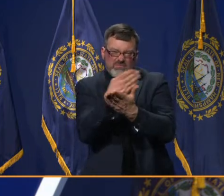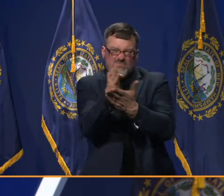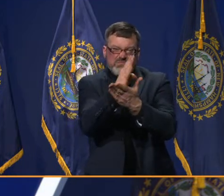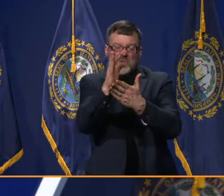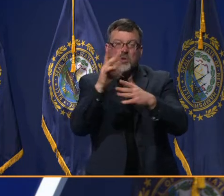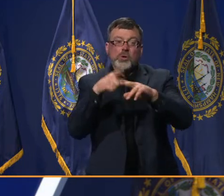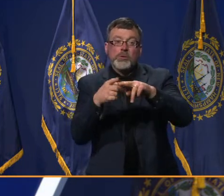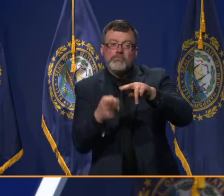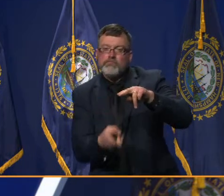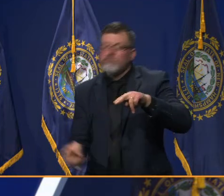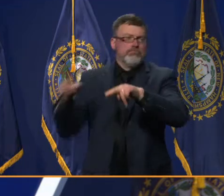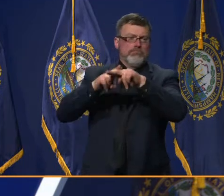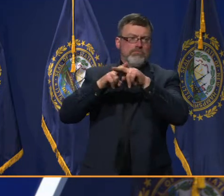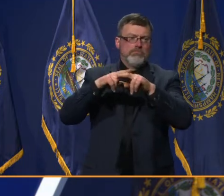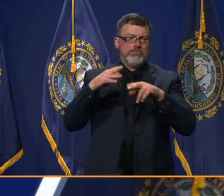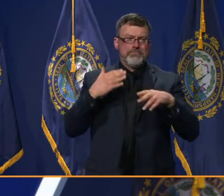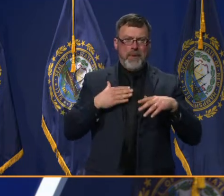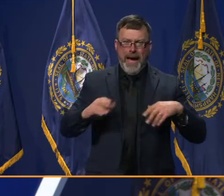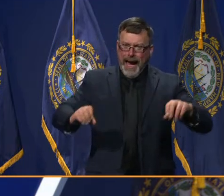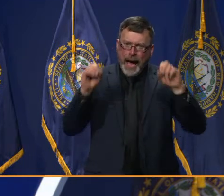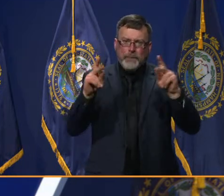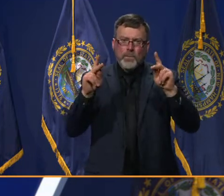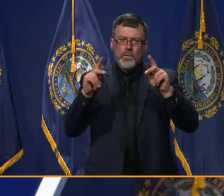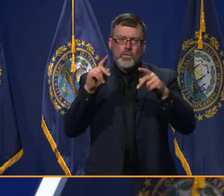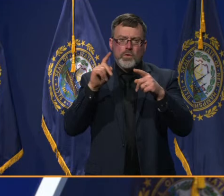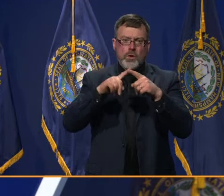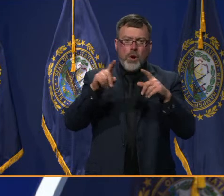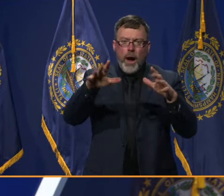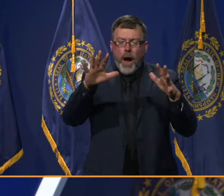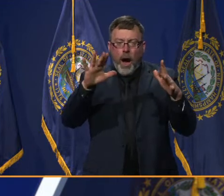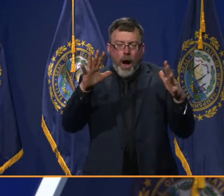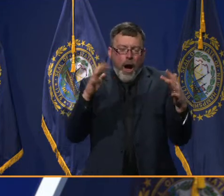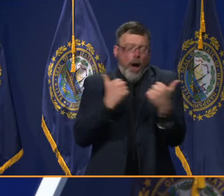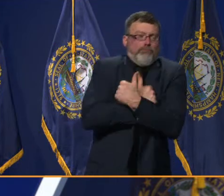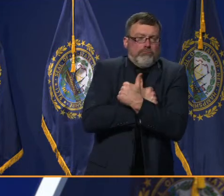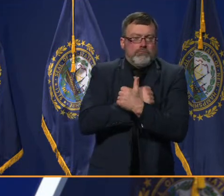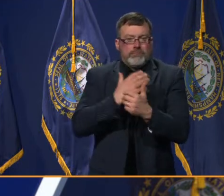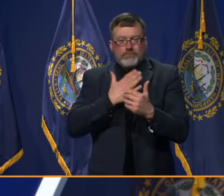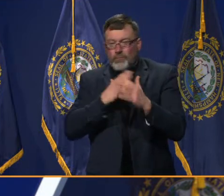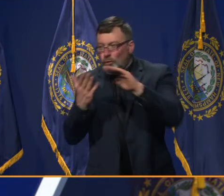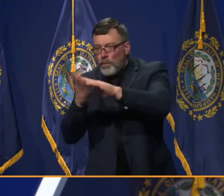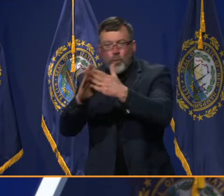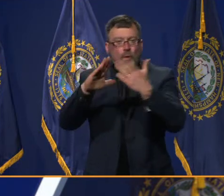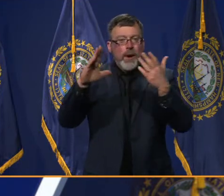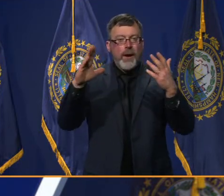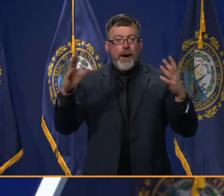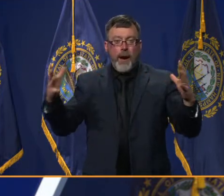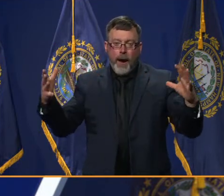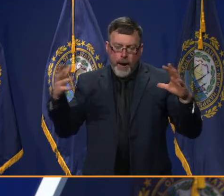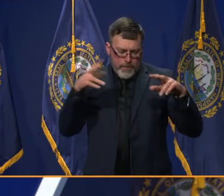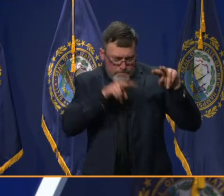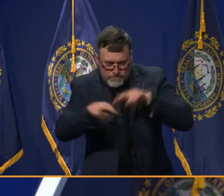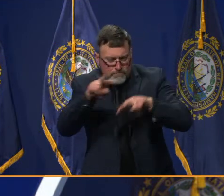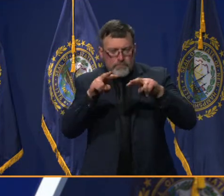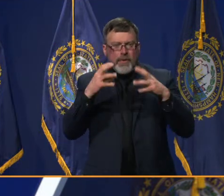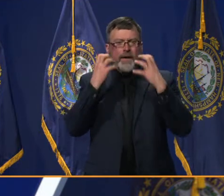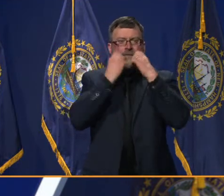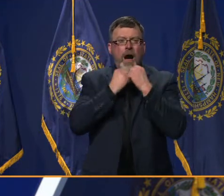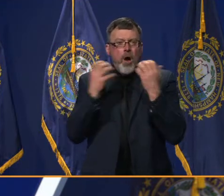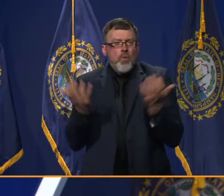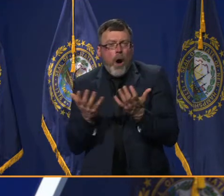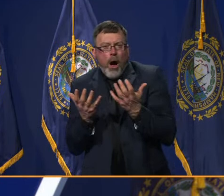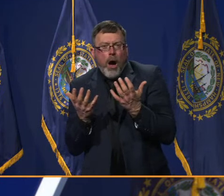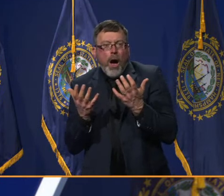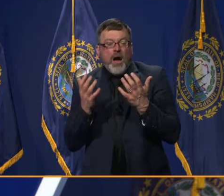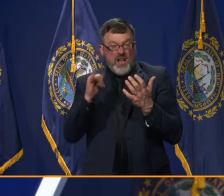our opportunities and frankly, re-embrace our communities and re-examine the values of the spirit of that live free or